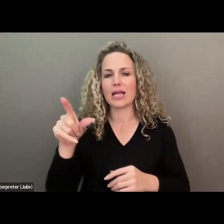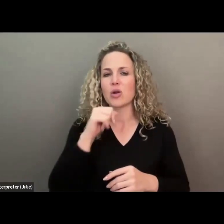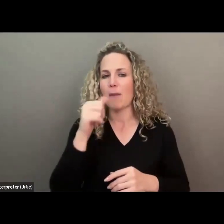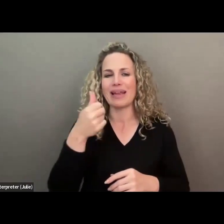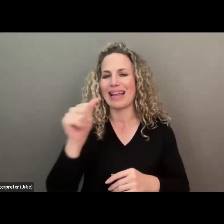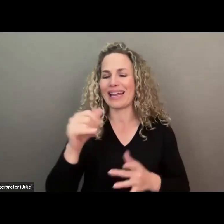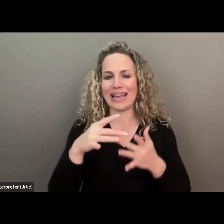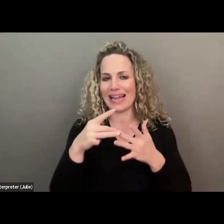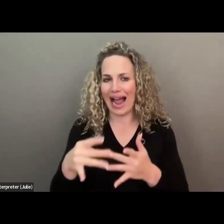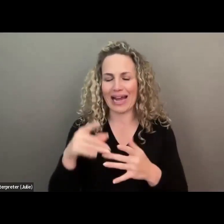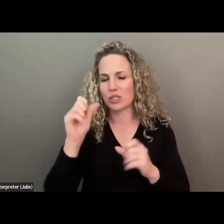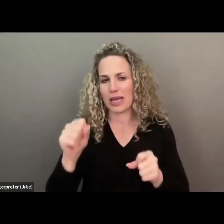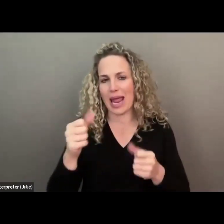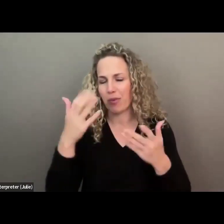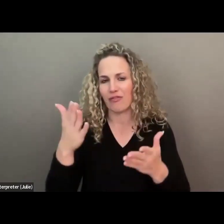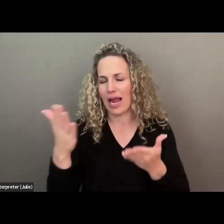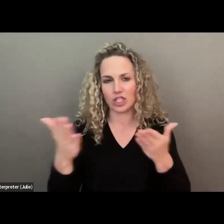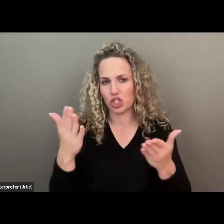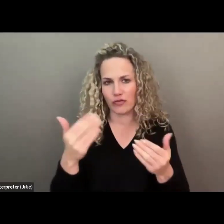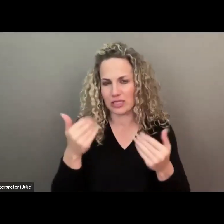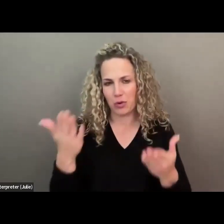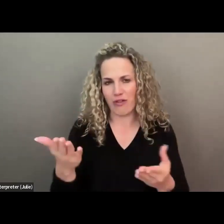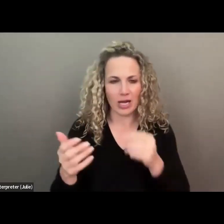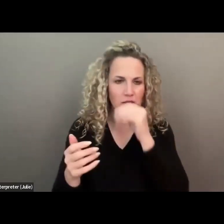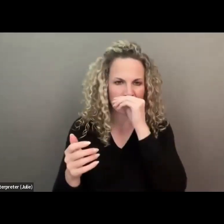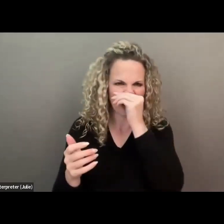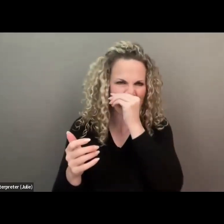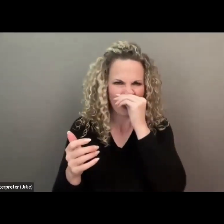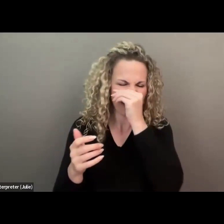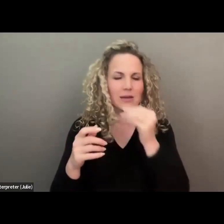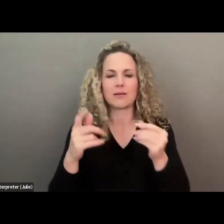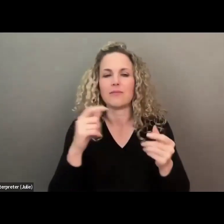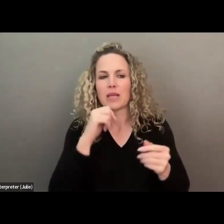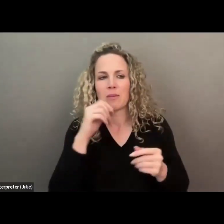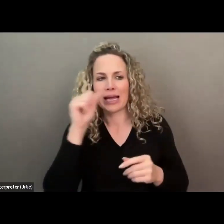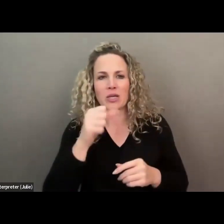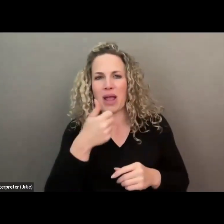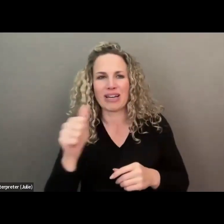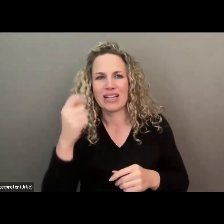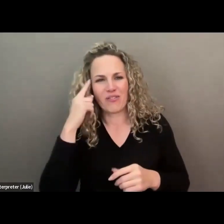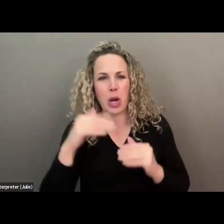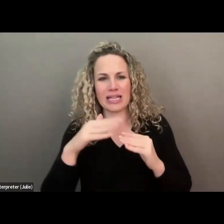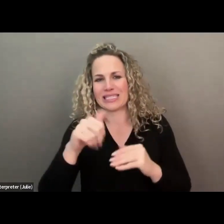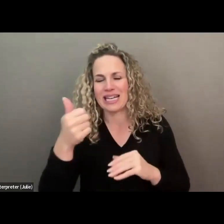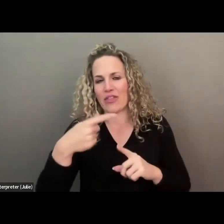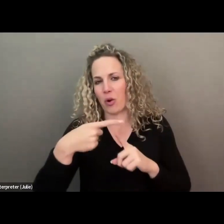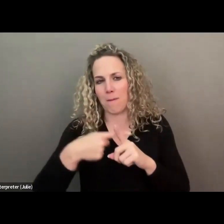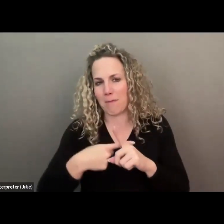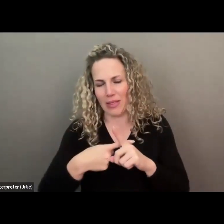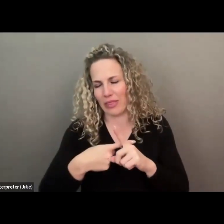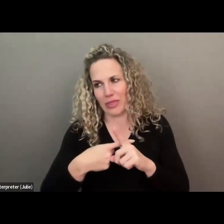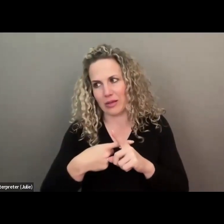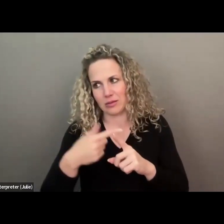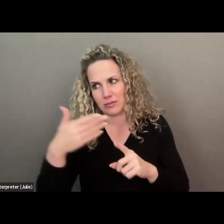any guidance that we can provide to service providers. I'm just not guessing that we're going to have anything for at least another month or so.